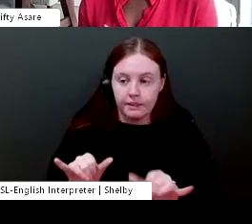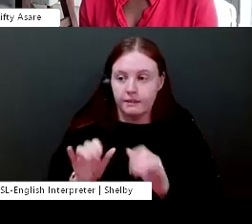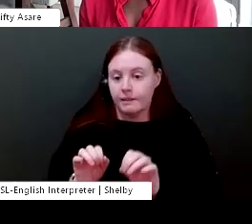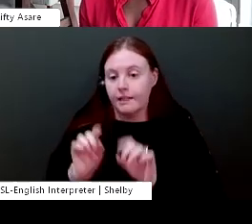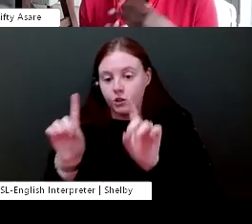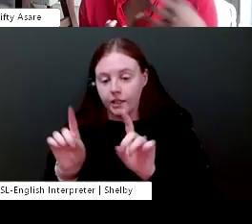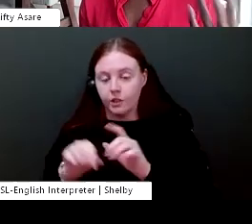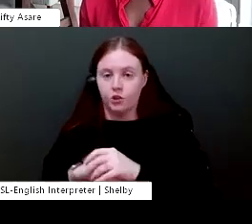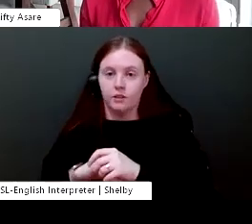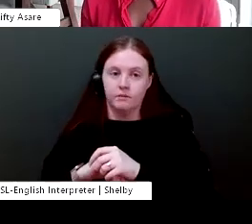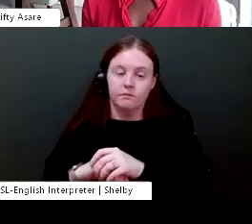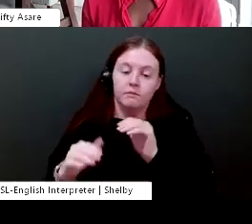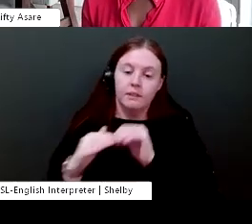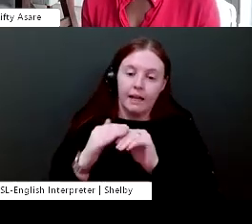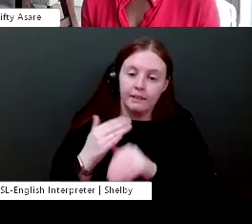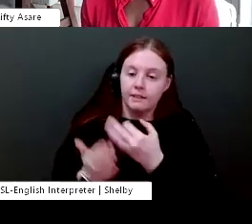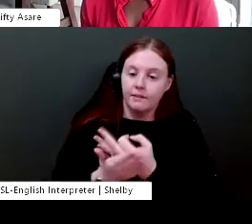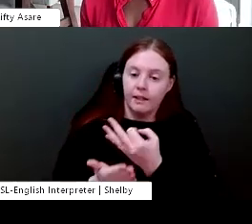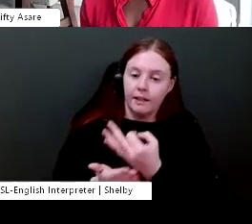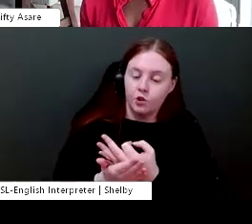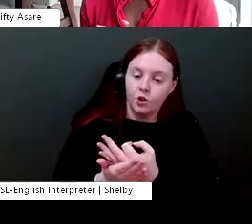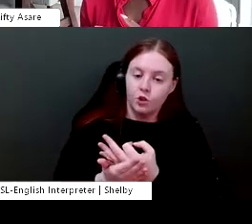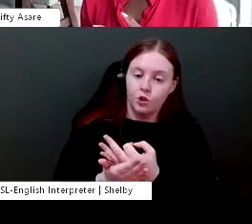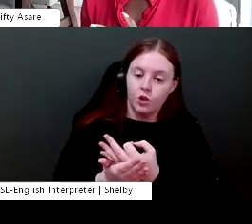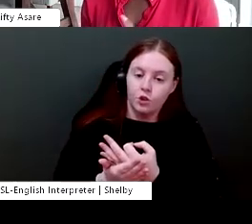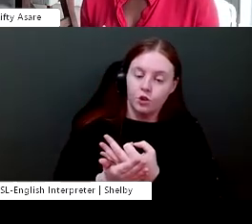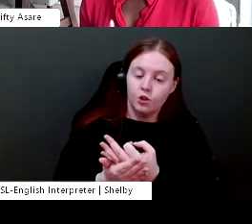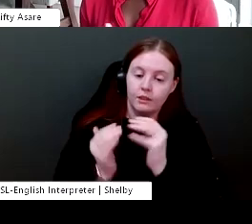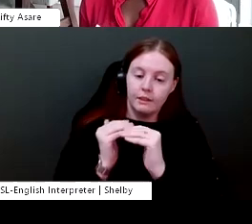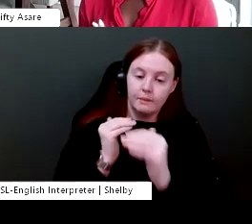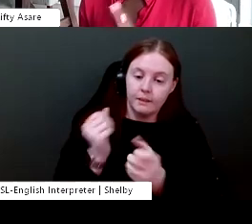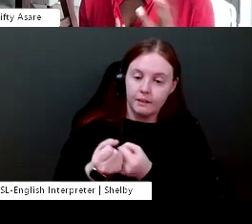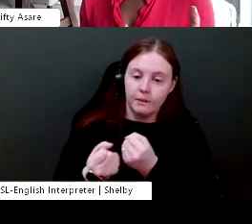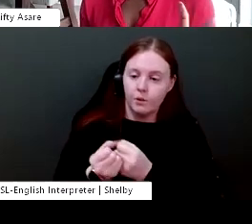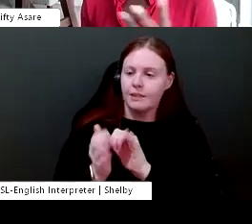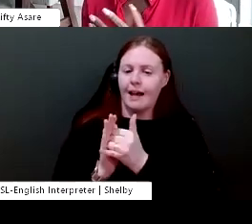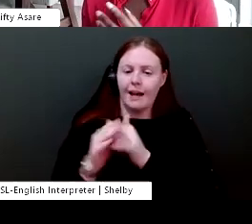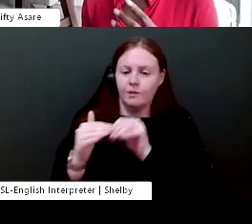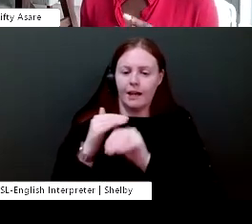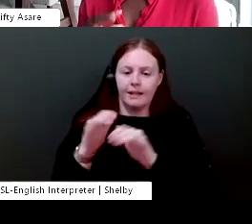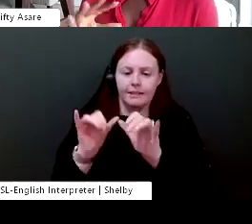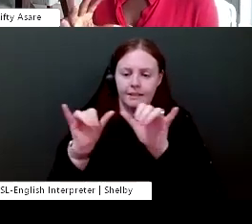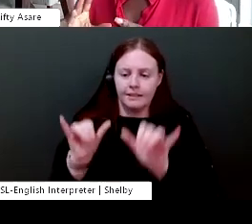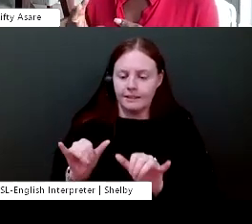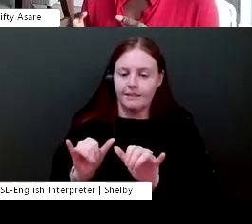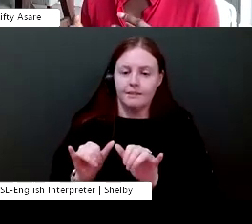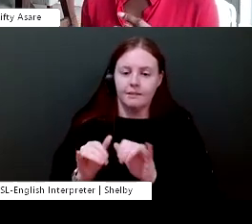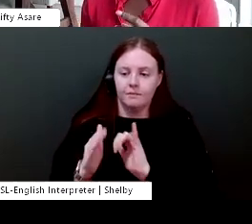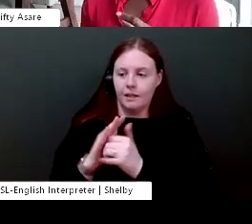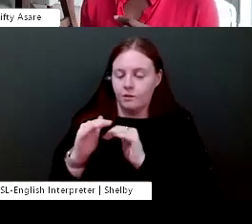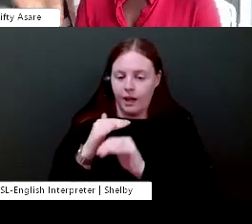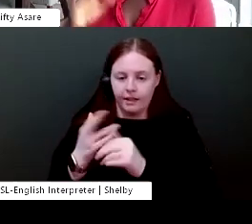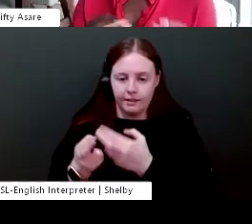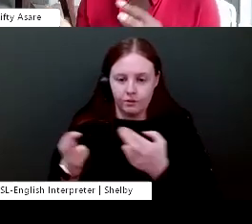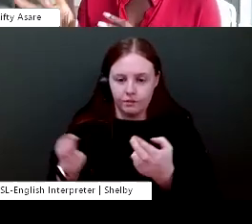education, accessing financial stability. And supports. And so it really speaks to